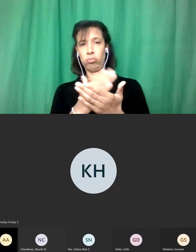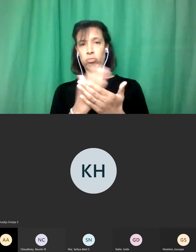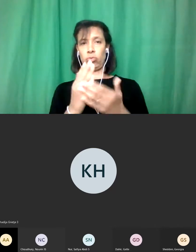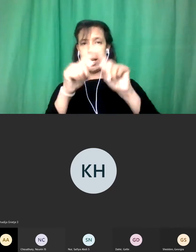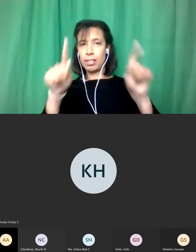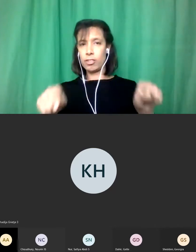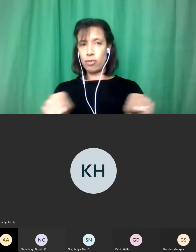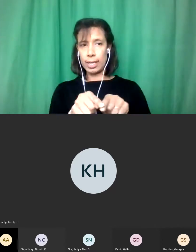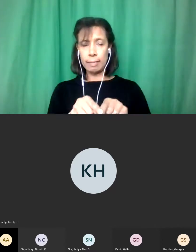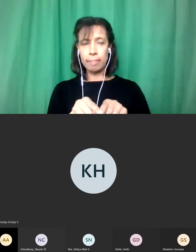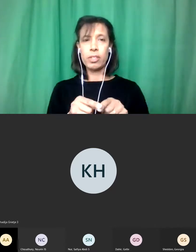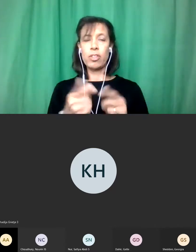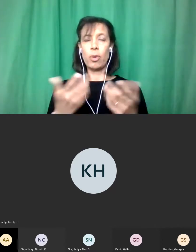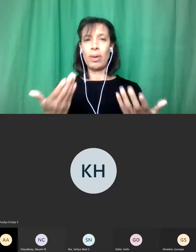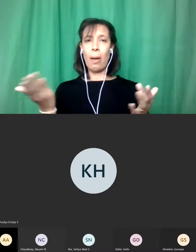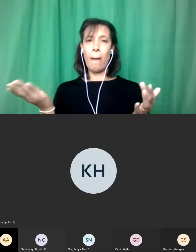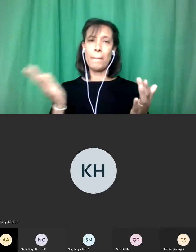I'm back in Aula again,